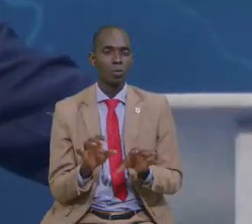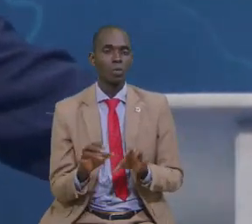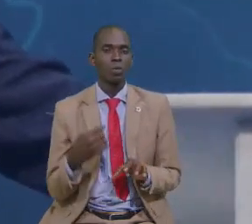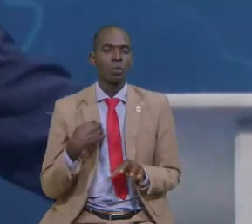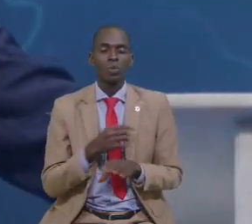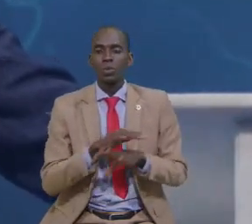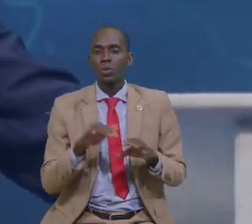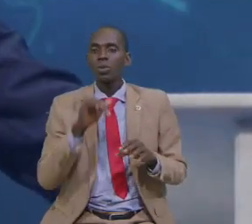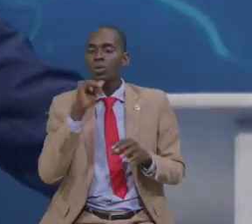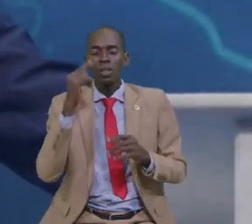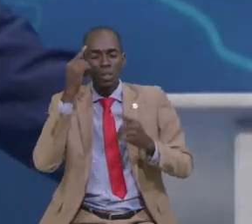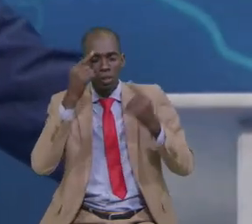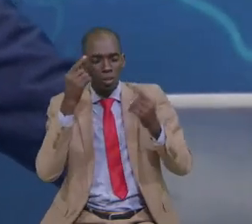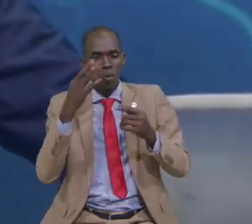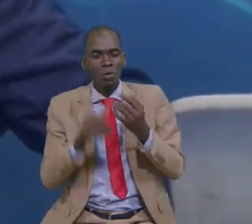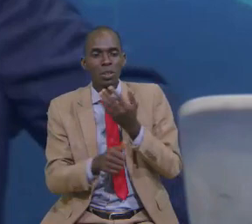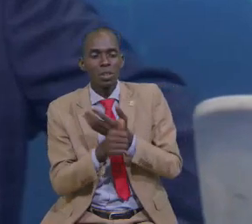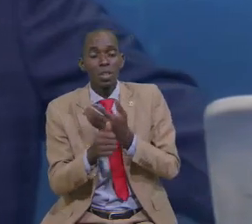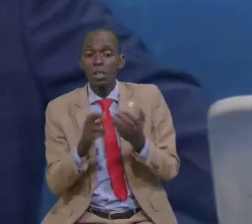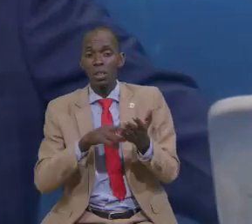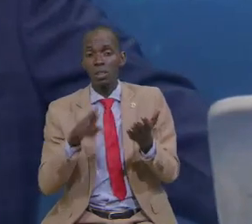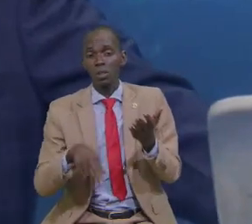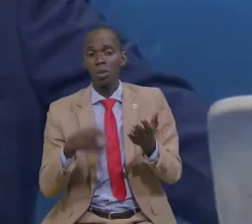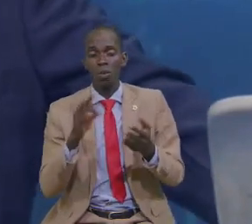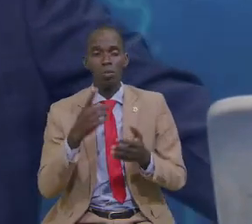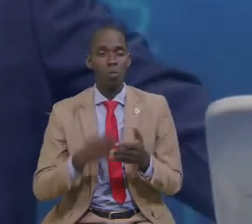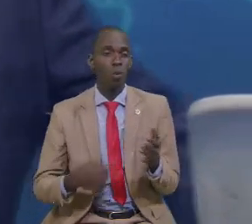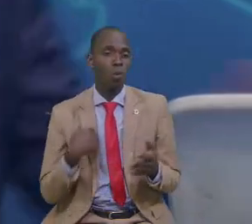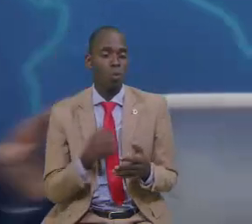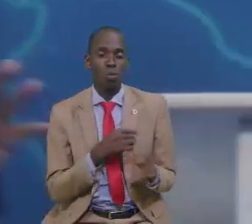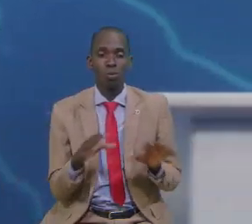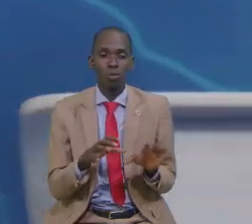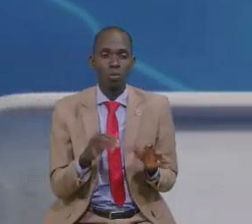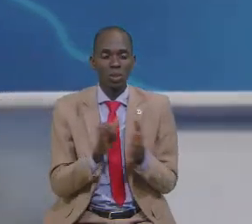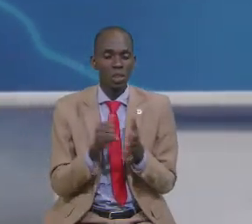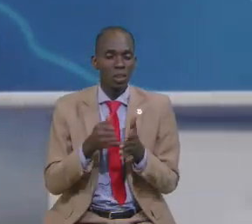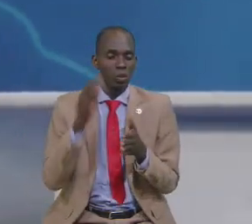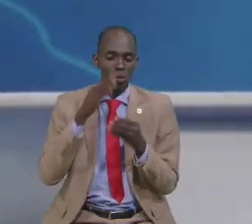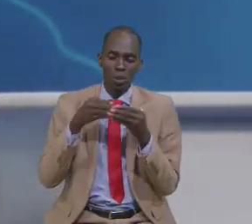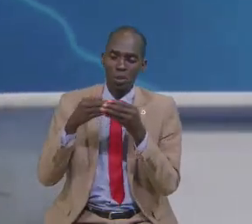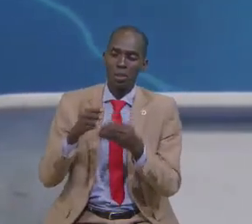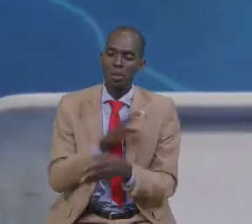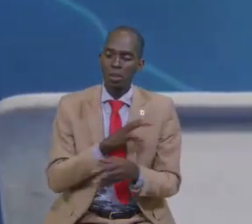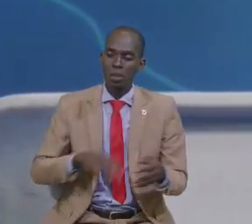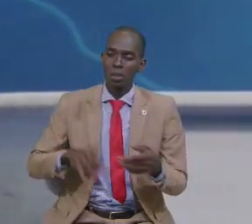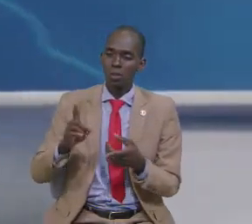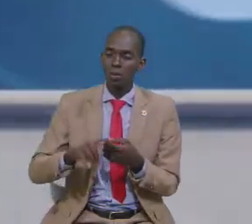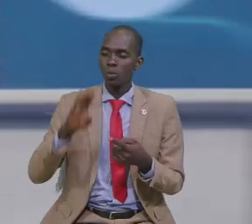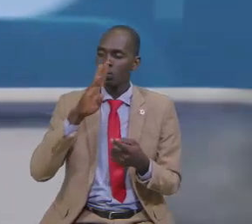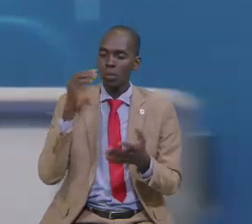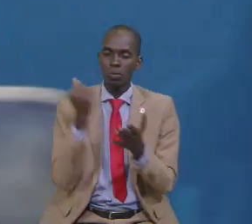consequence of what we did it was near Christ to the cross and yet it showed love